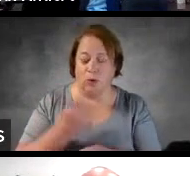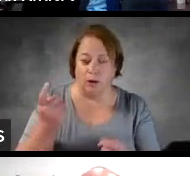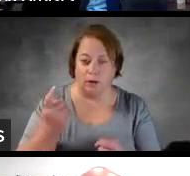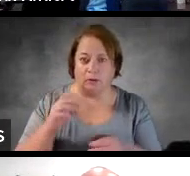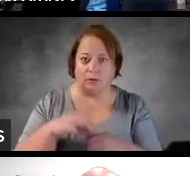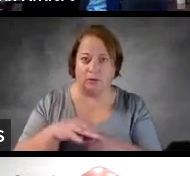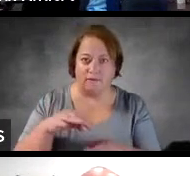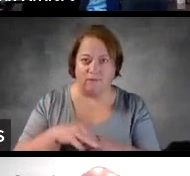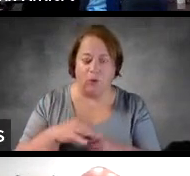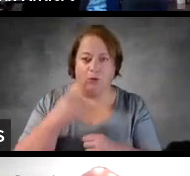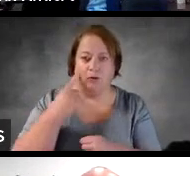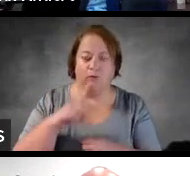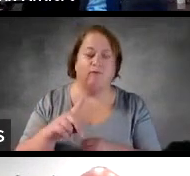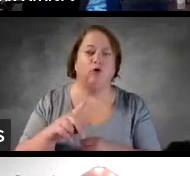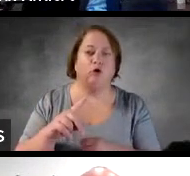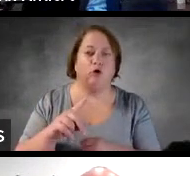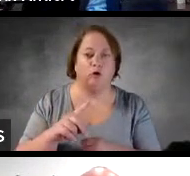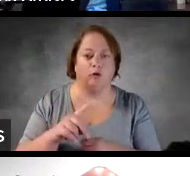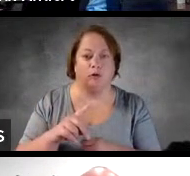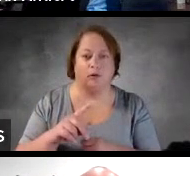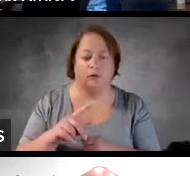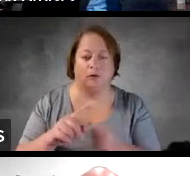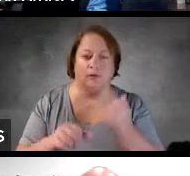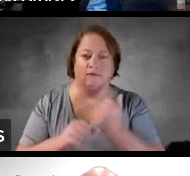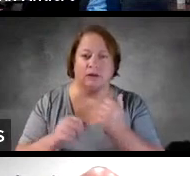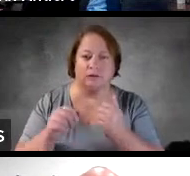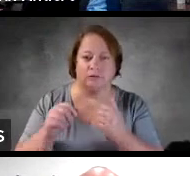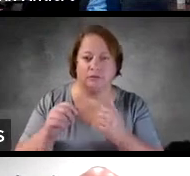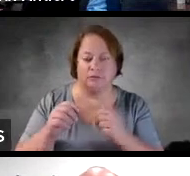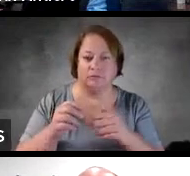You won the vote for vice chair. Thank you.